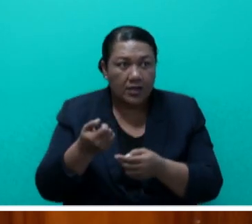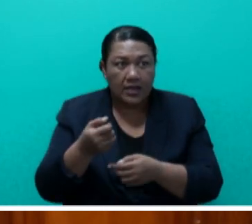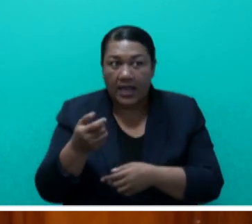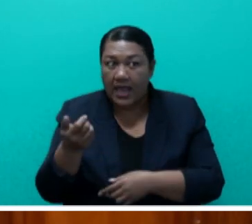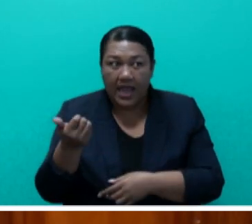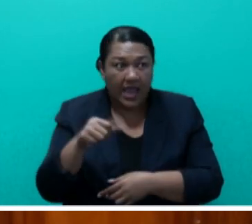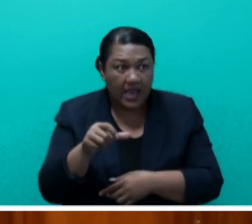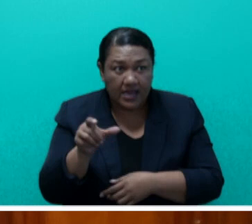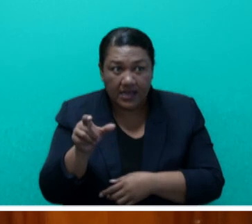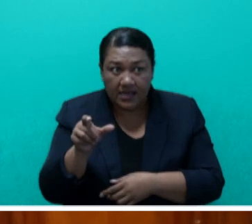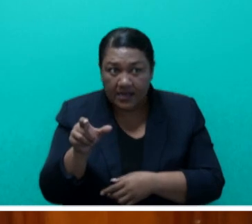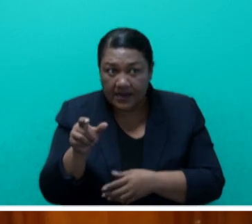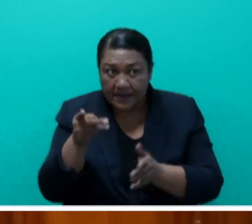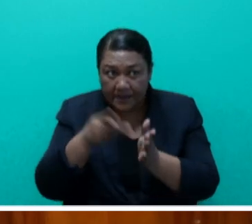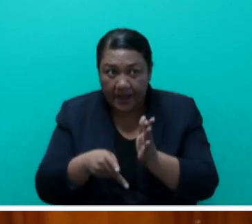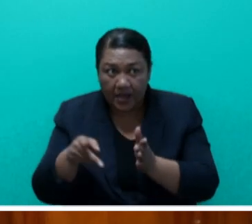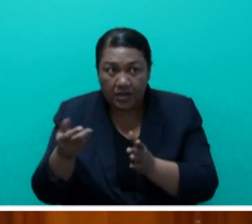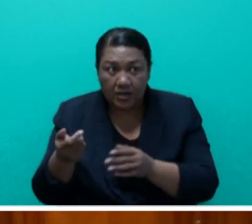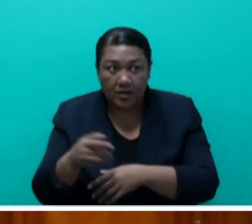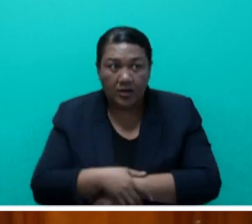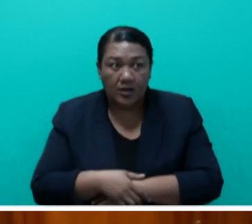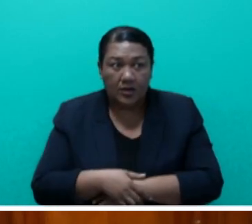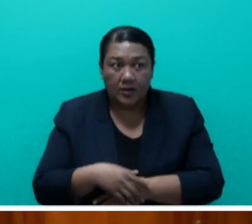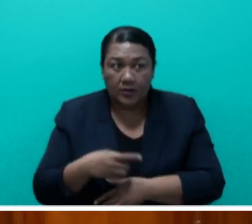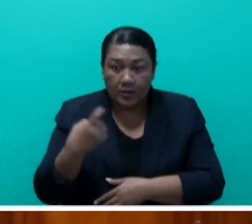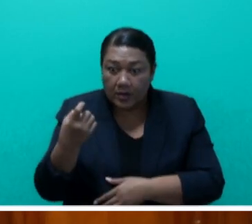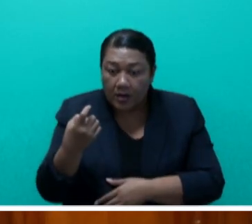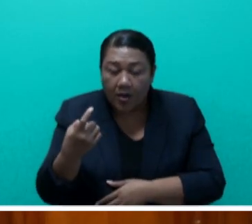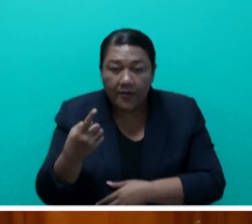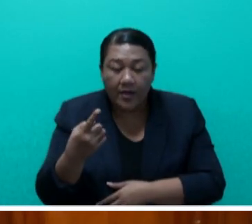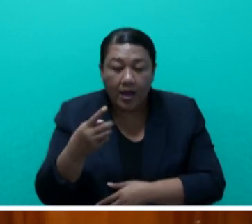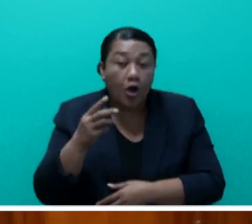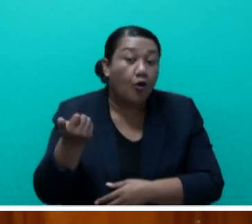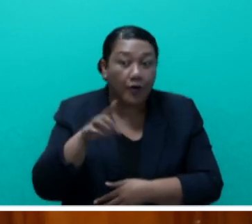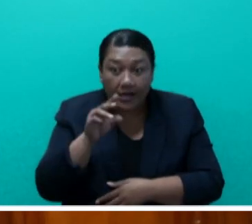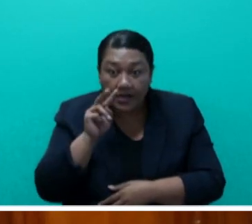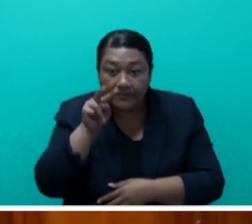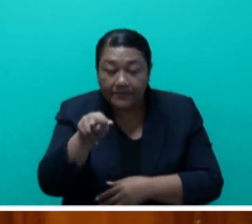been designated for or being looked at in terms of being designated for